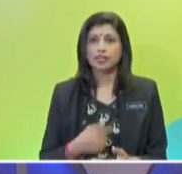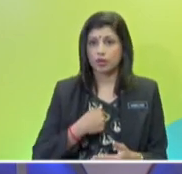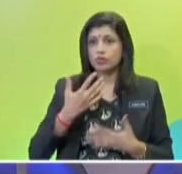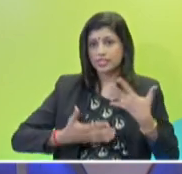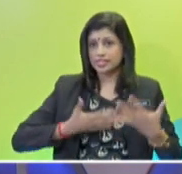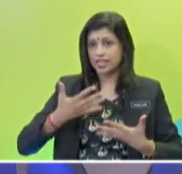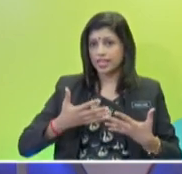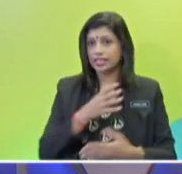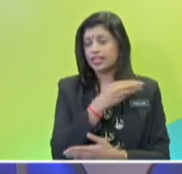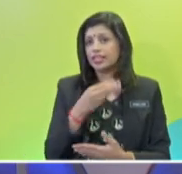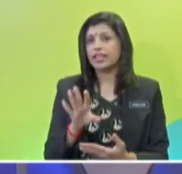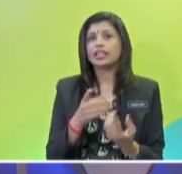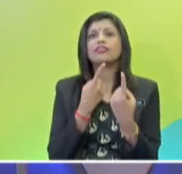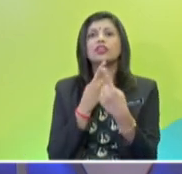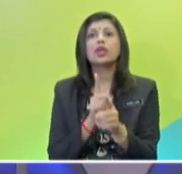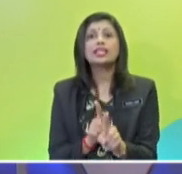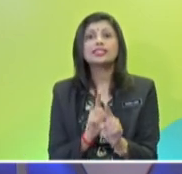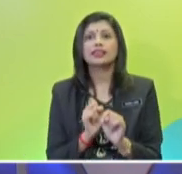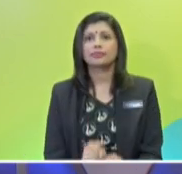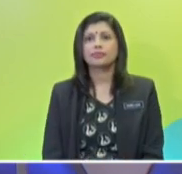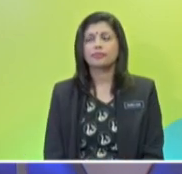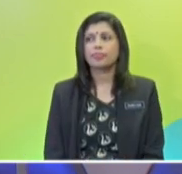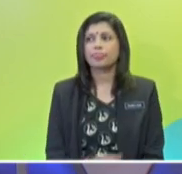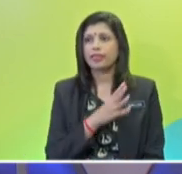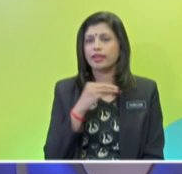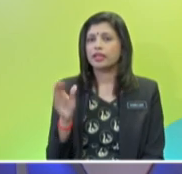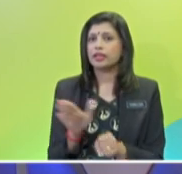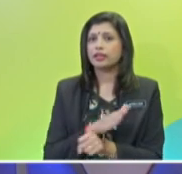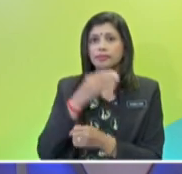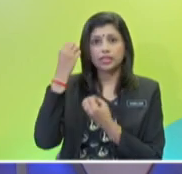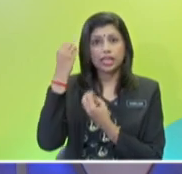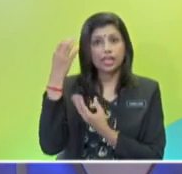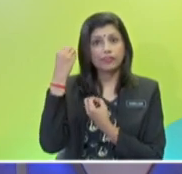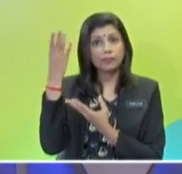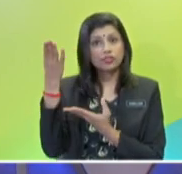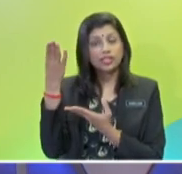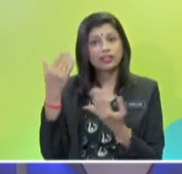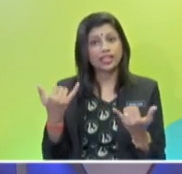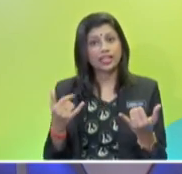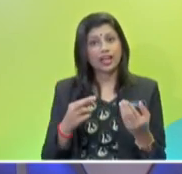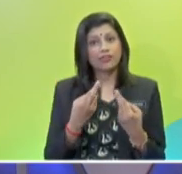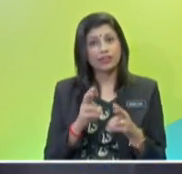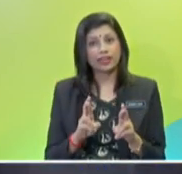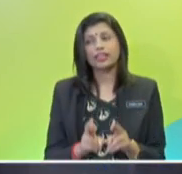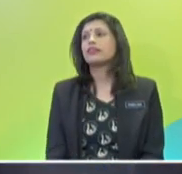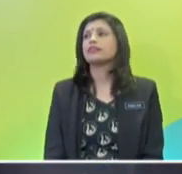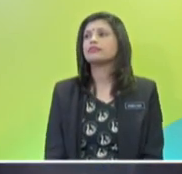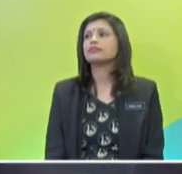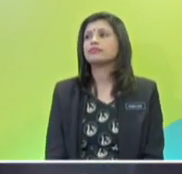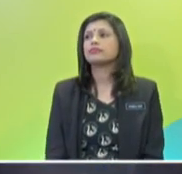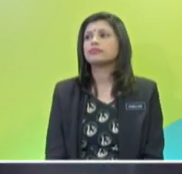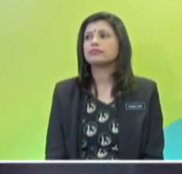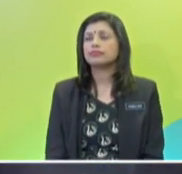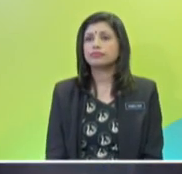to answer some questions. And then after that, you have to complete the information. All right. Okay, are you guys ready? Ready, teacher. Before that, let's look